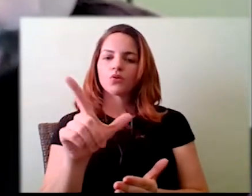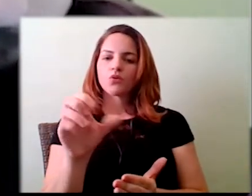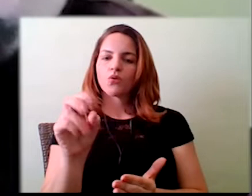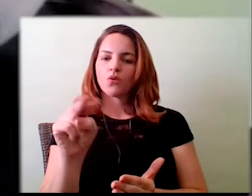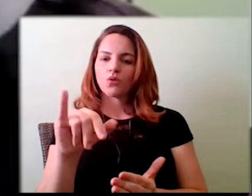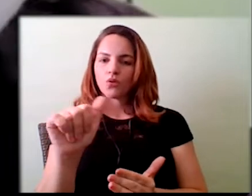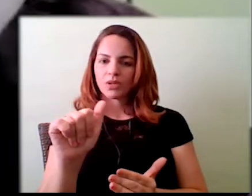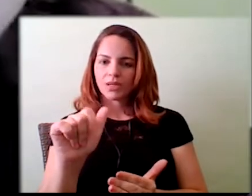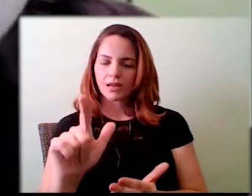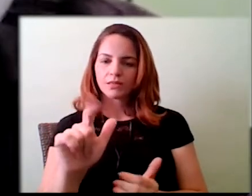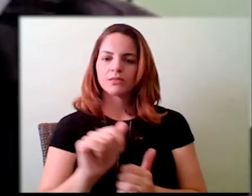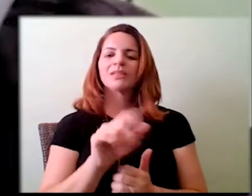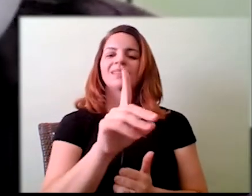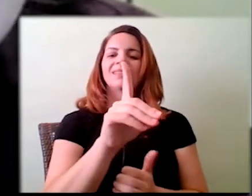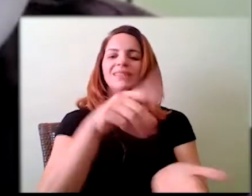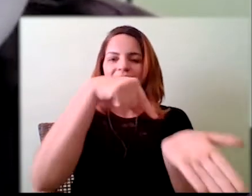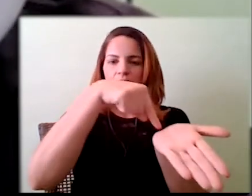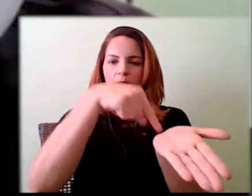Rico.